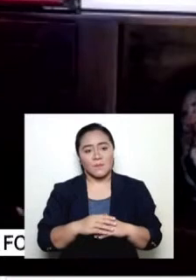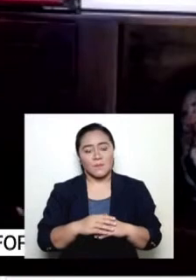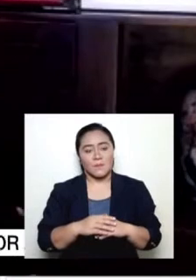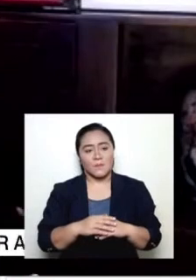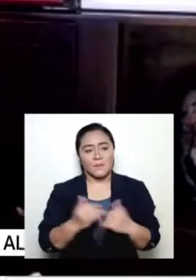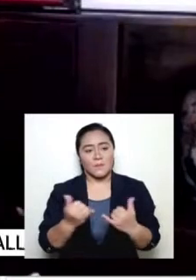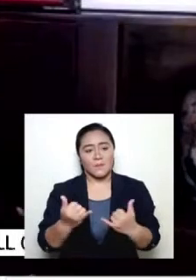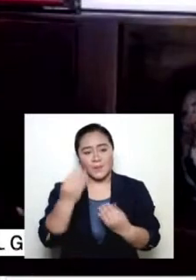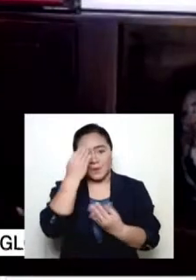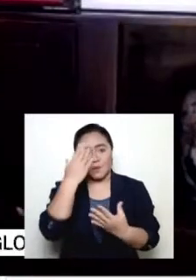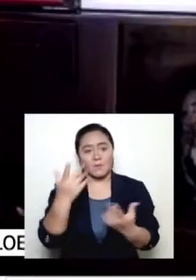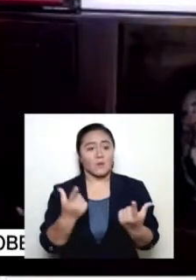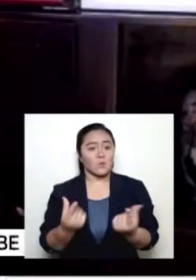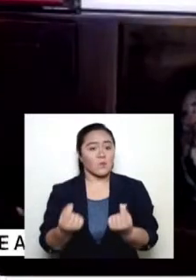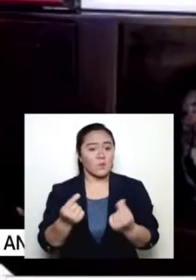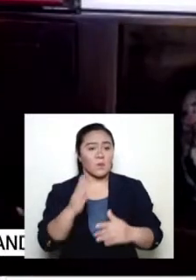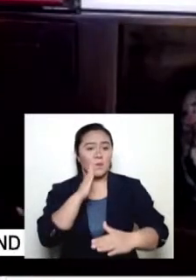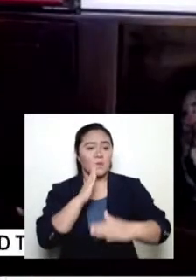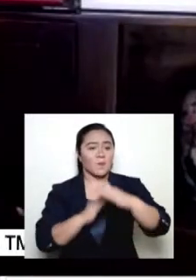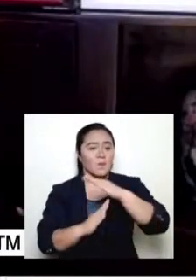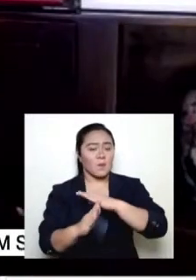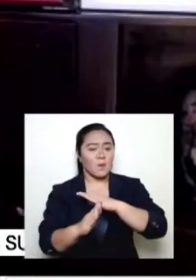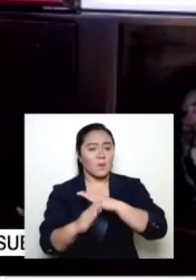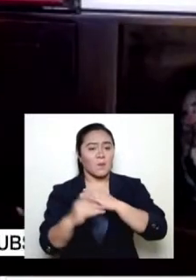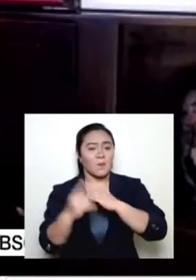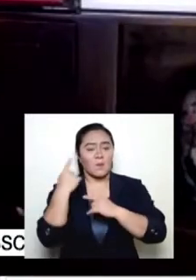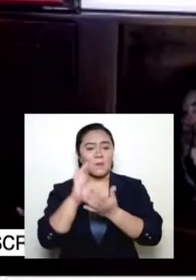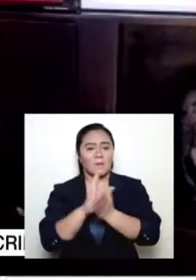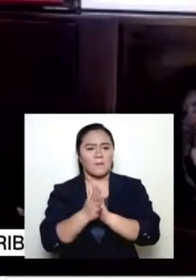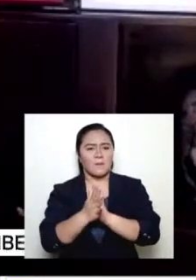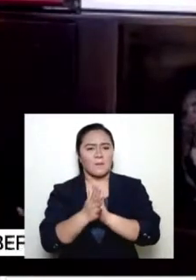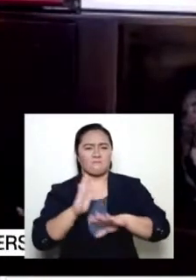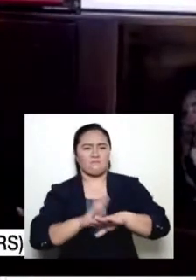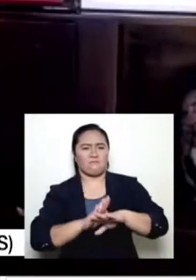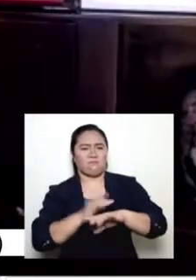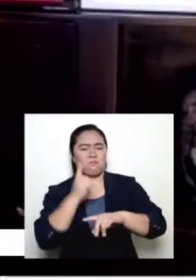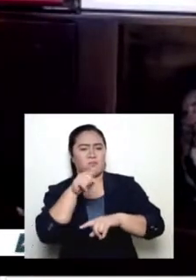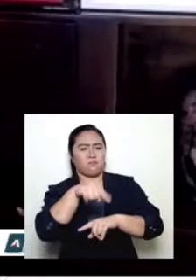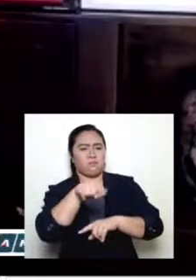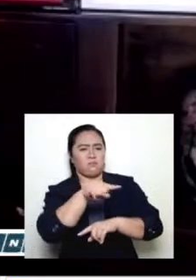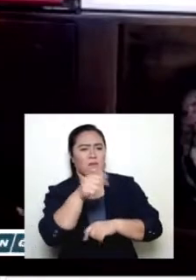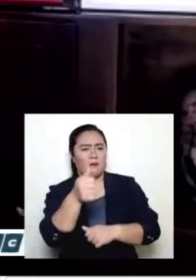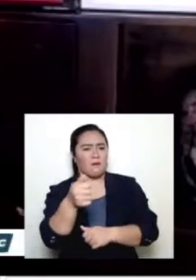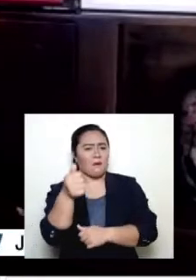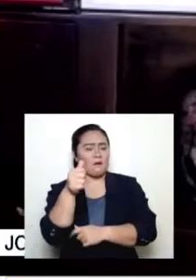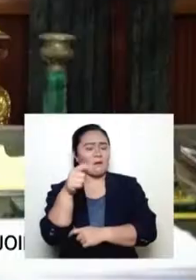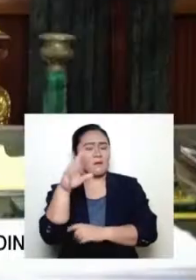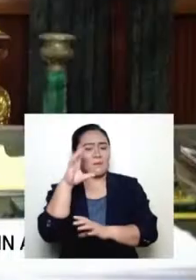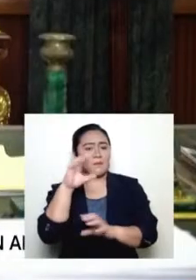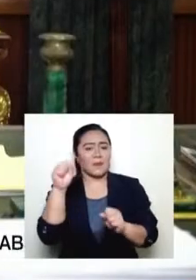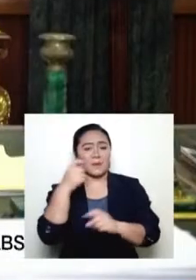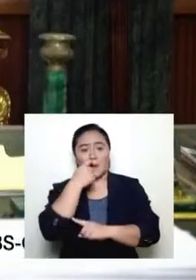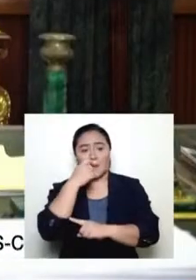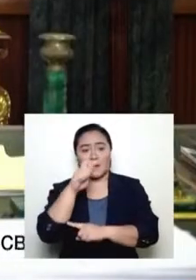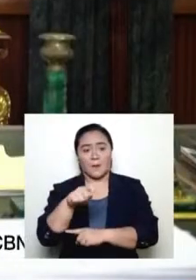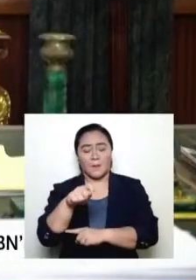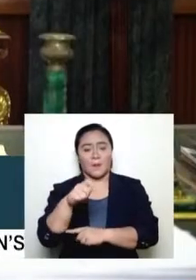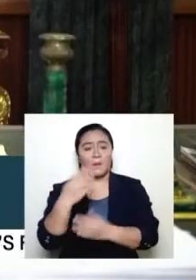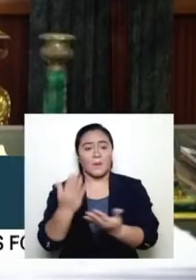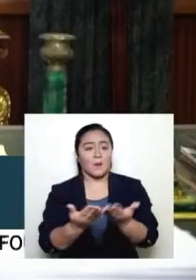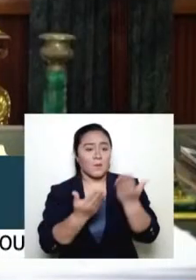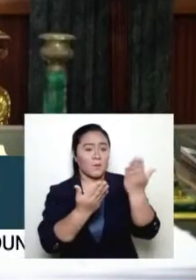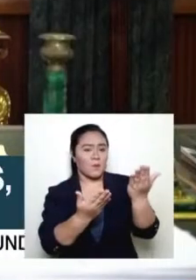Efforts to implement humanitarian corridors also bogging down. Ukrainian President Volodymyr Zelensky has rejected Russia's proposal